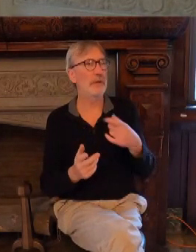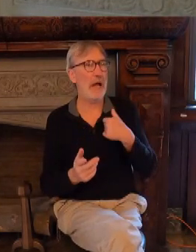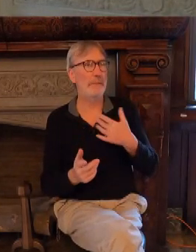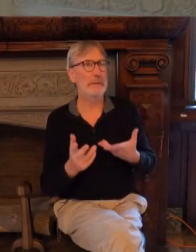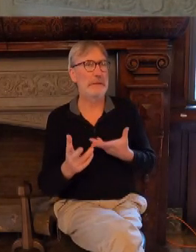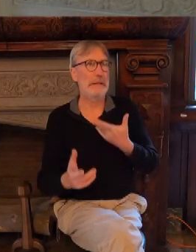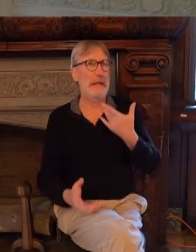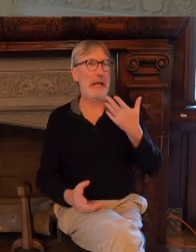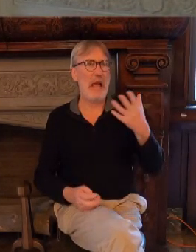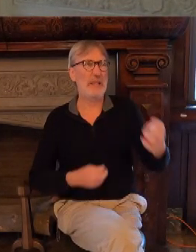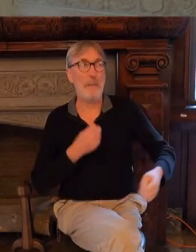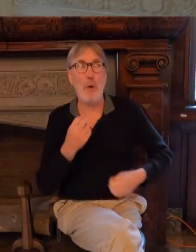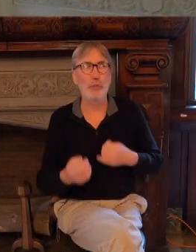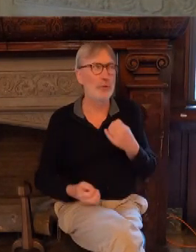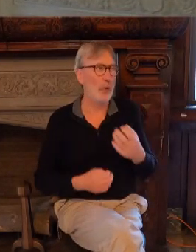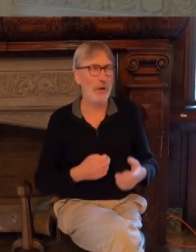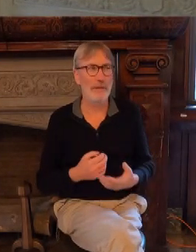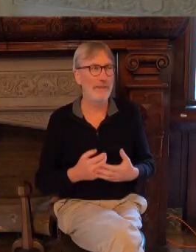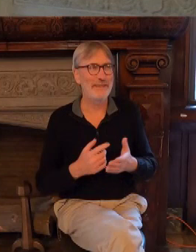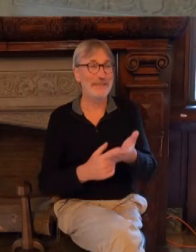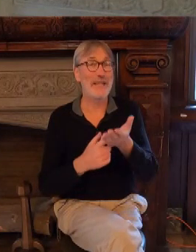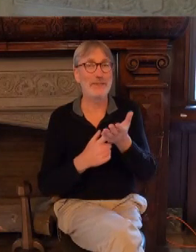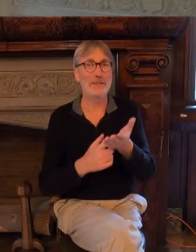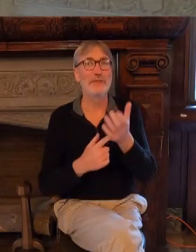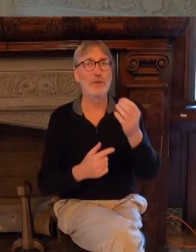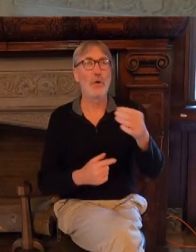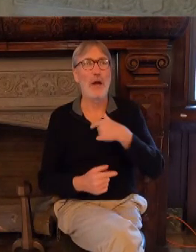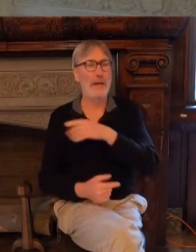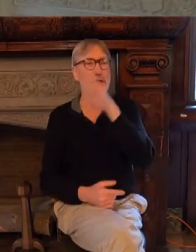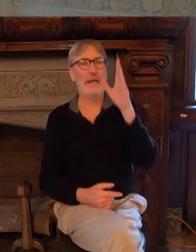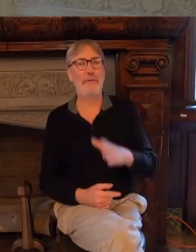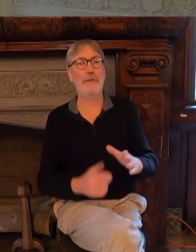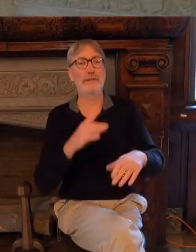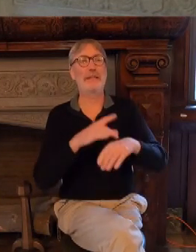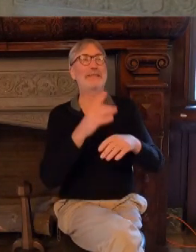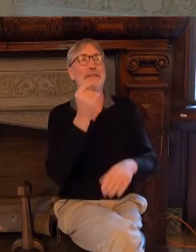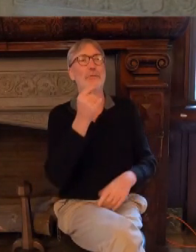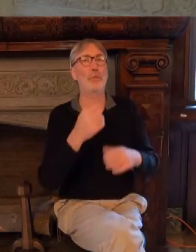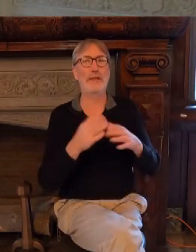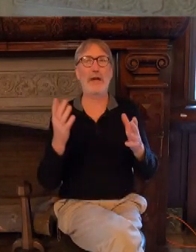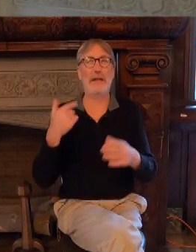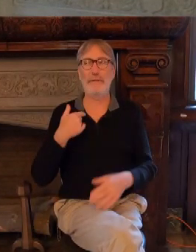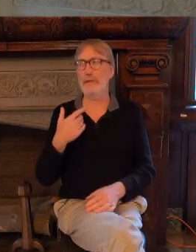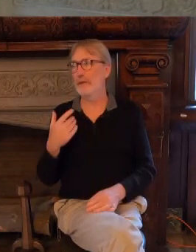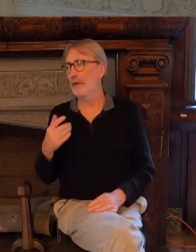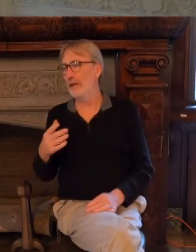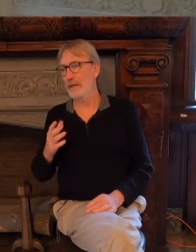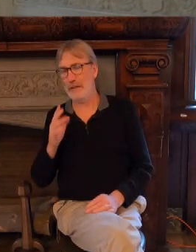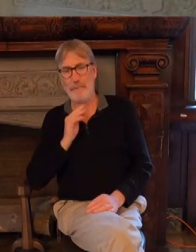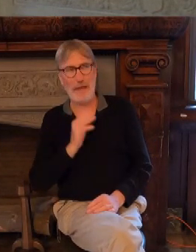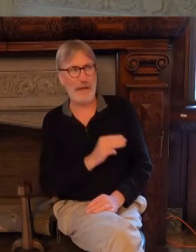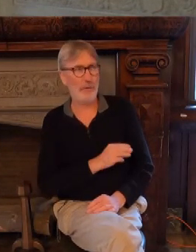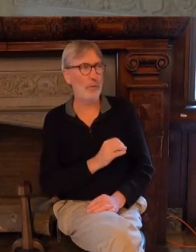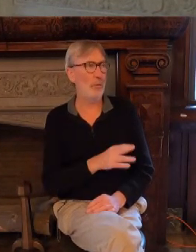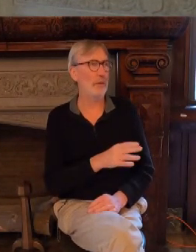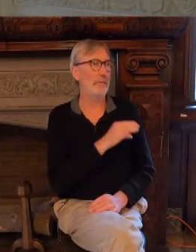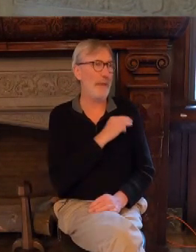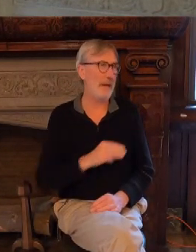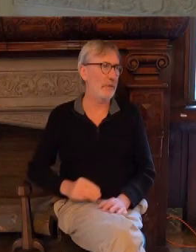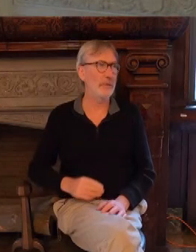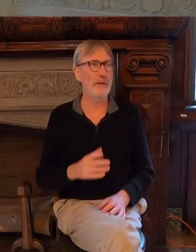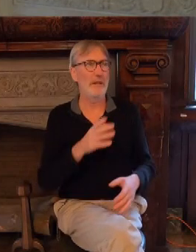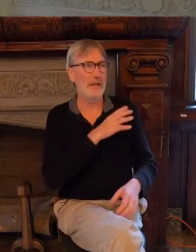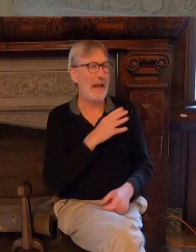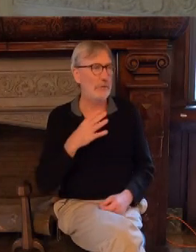emotionally charged discussion. Yeah. And so I never touched that without having full support from council, mayor's office, as well as my other colleagues in